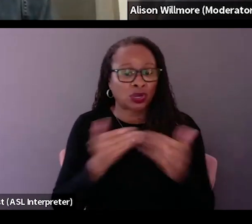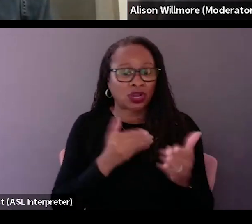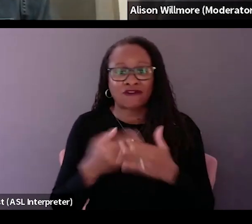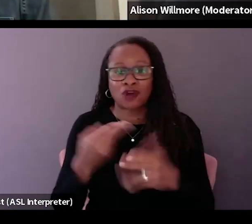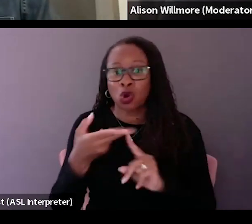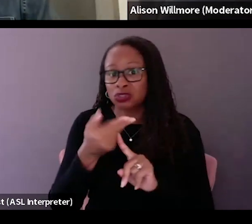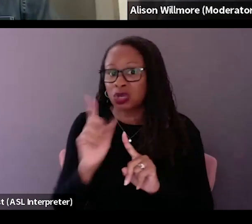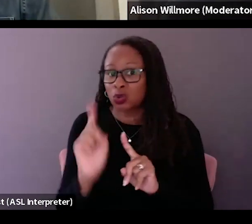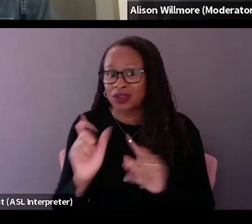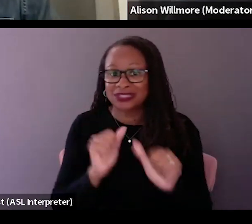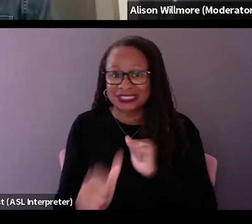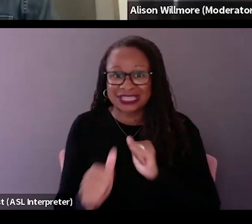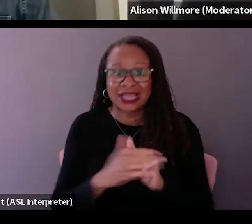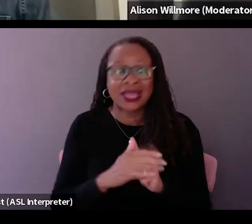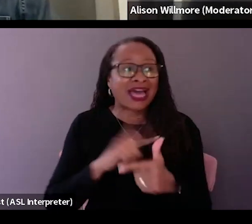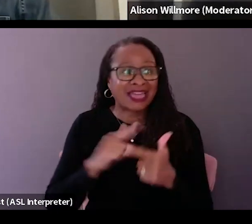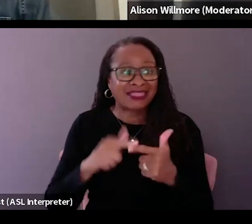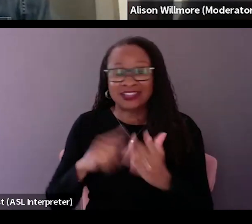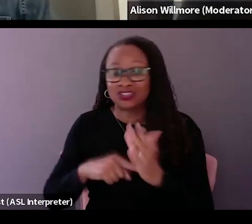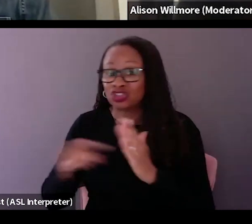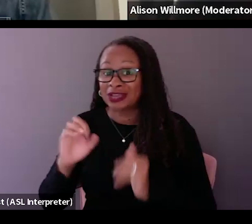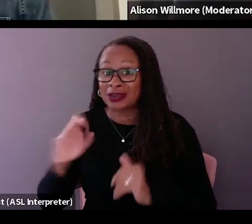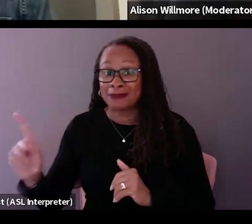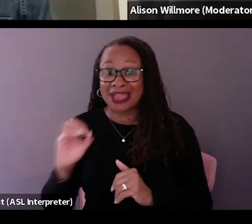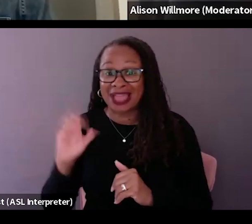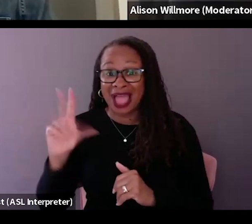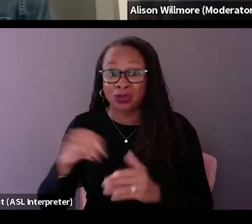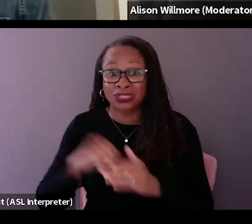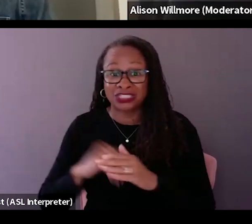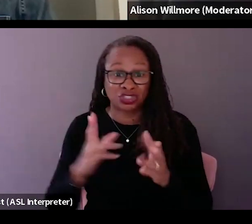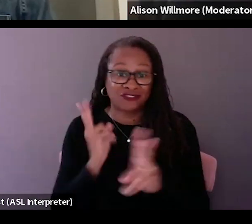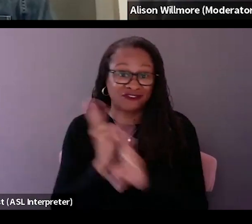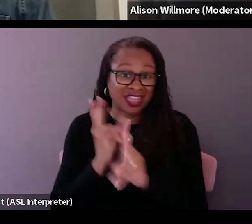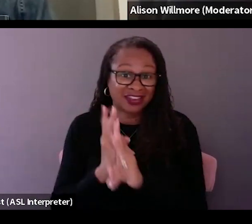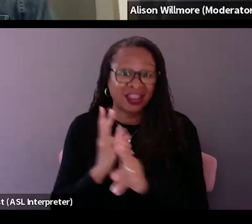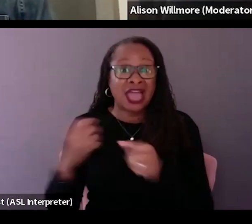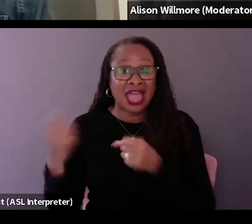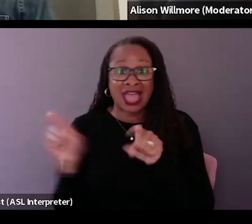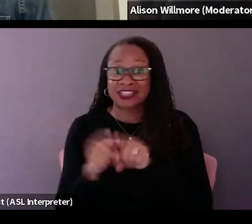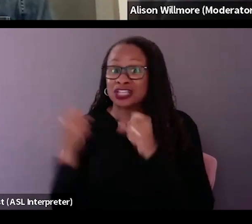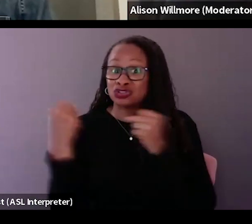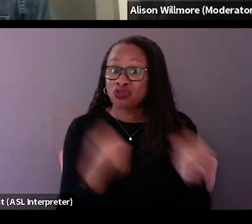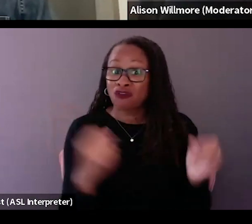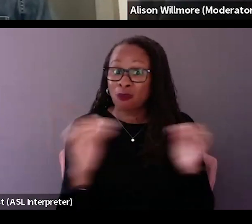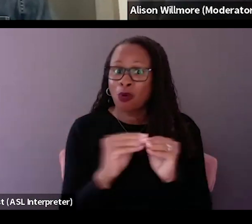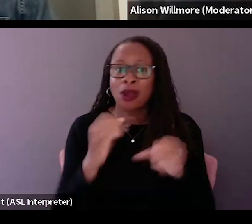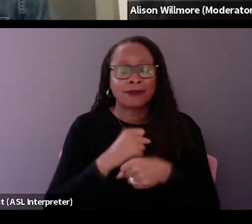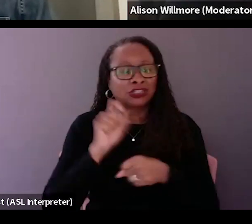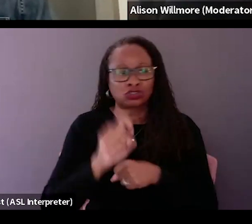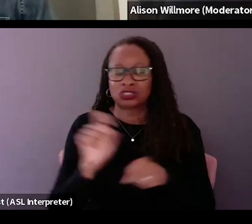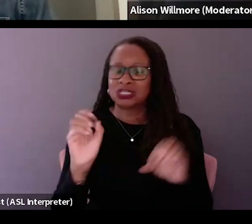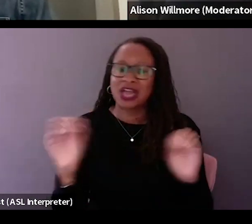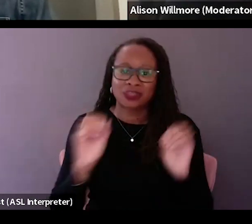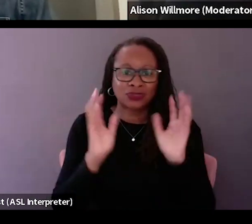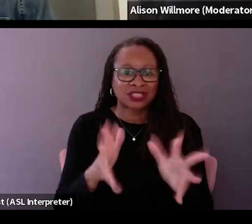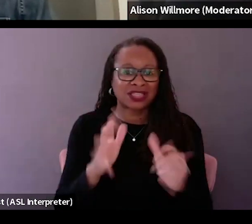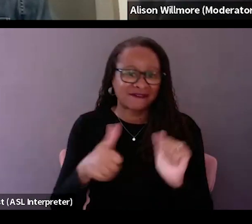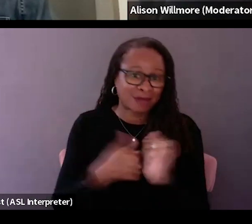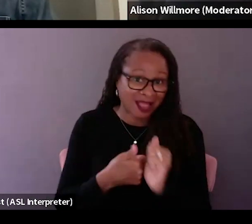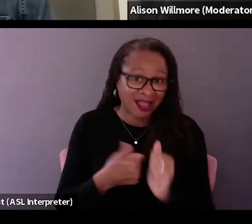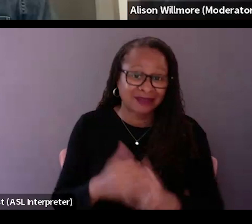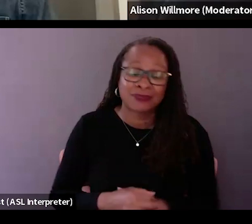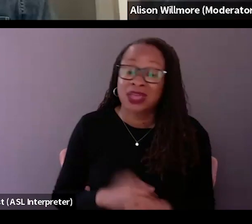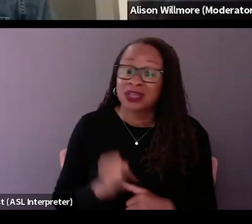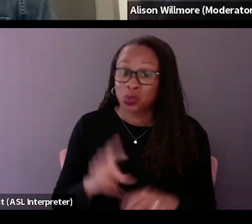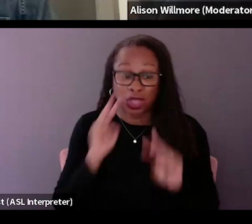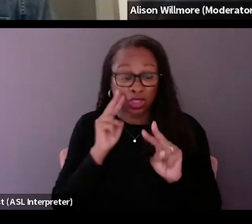out into the cargo van to make sure nothing got left behind. And so we treated it very seriously. The footage and diaries